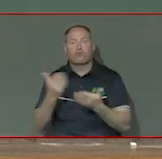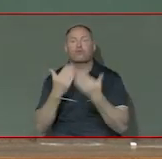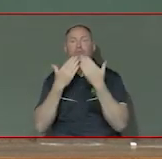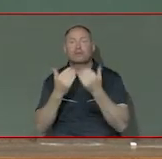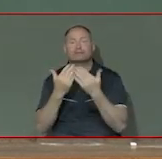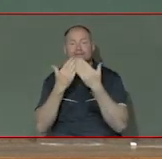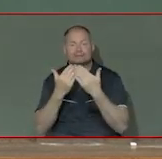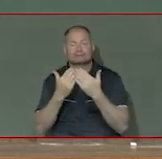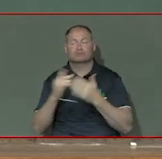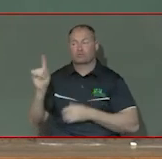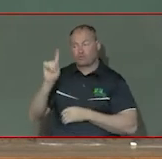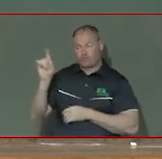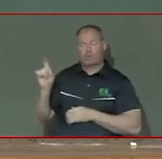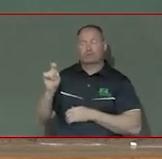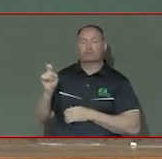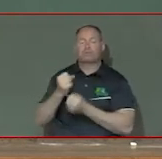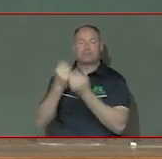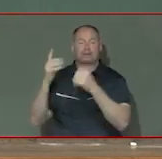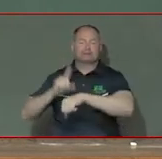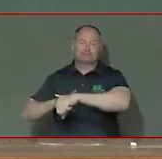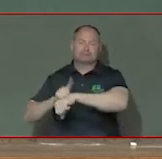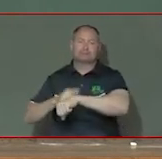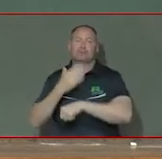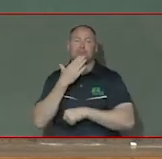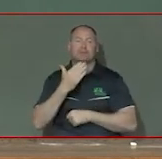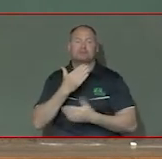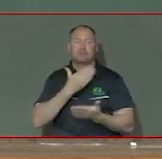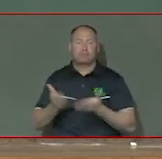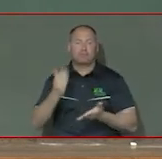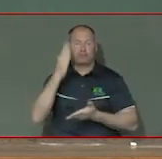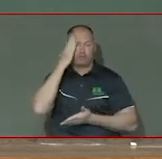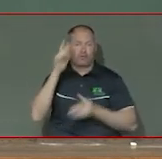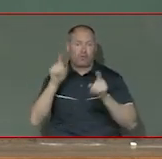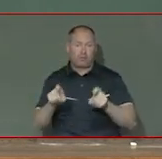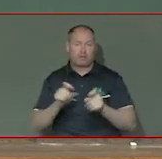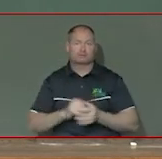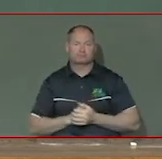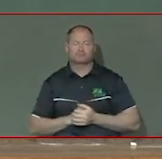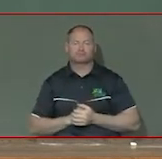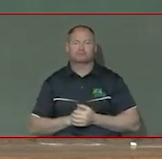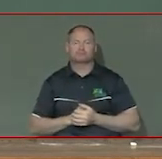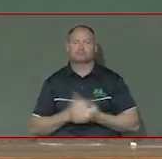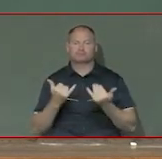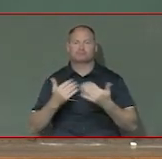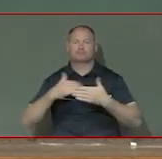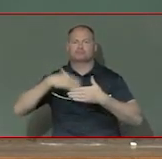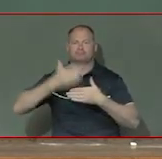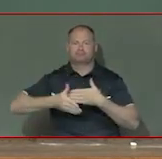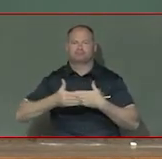of occasions. Please make sure that you know those proofs. Let's look at the following.